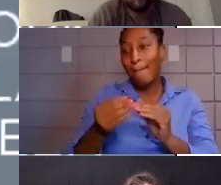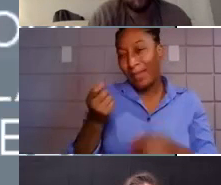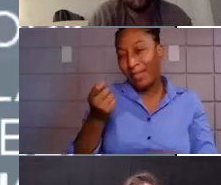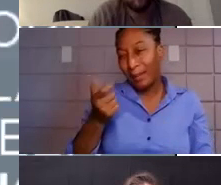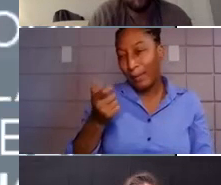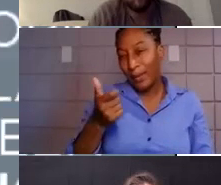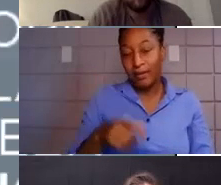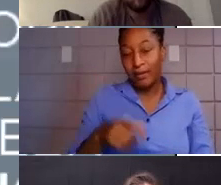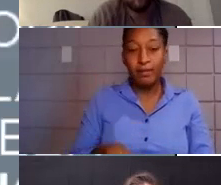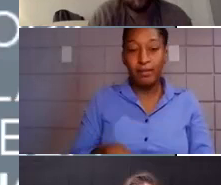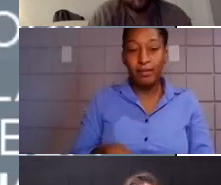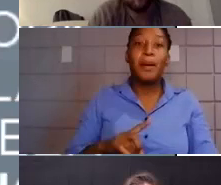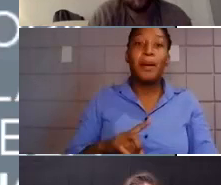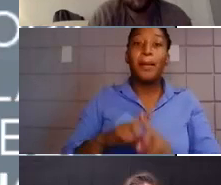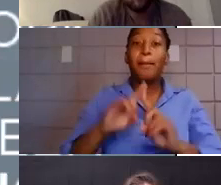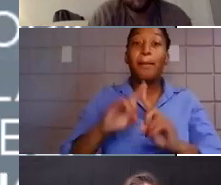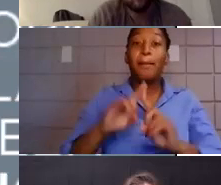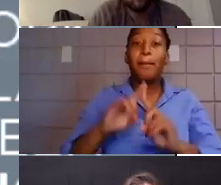But they got